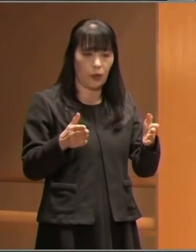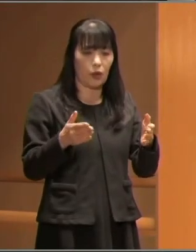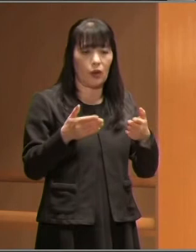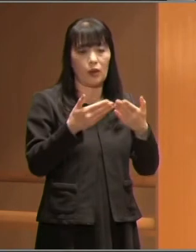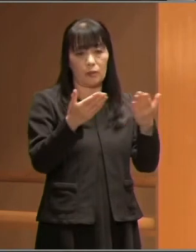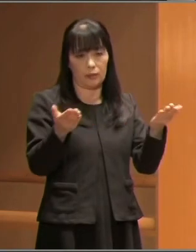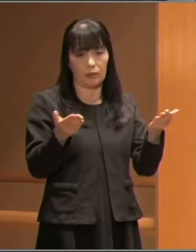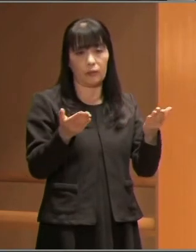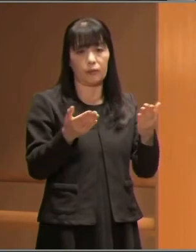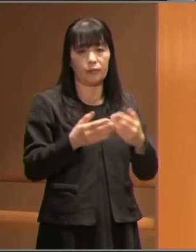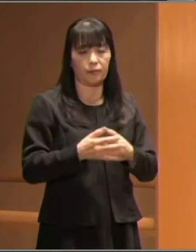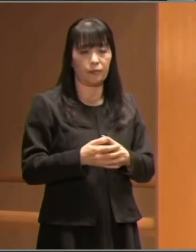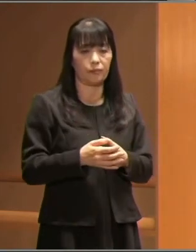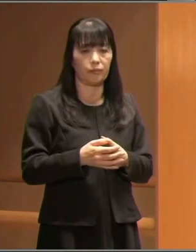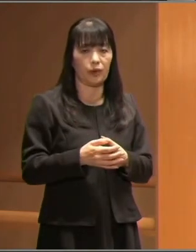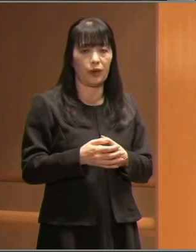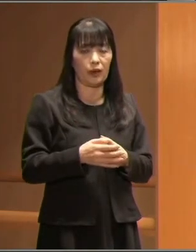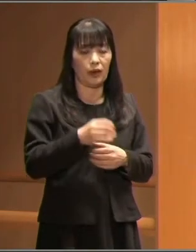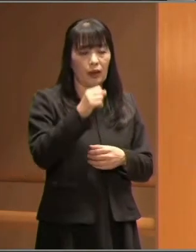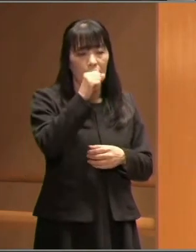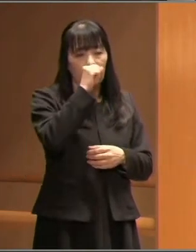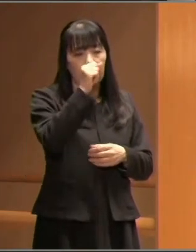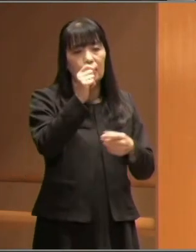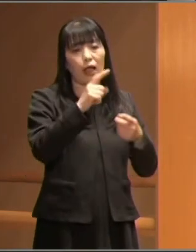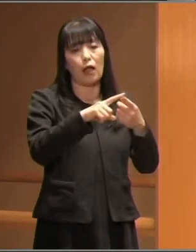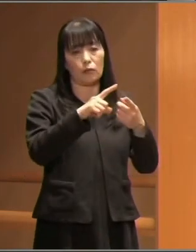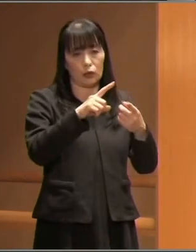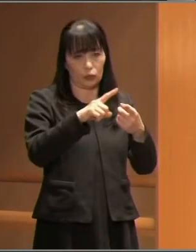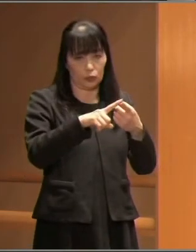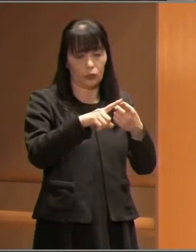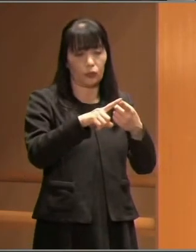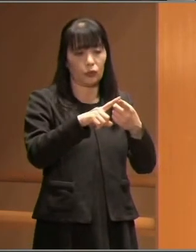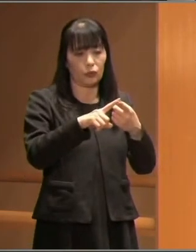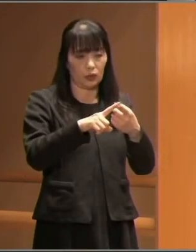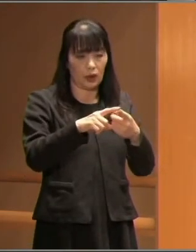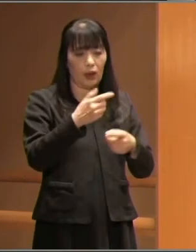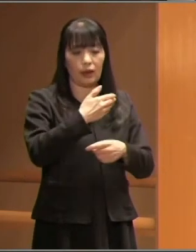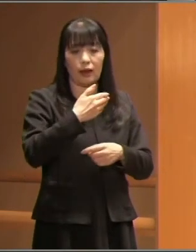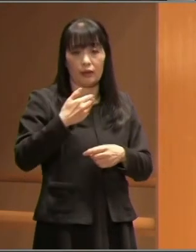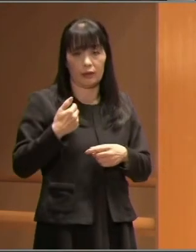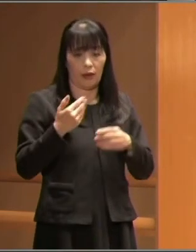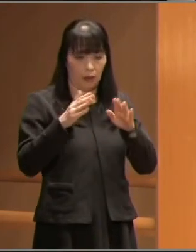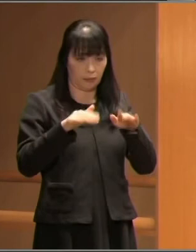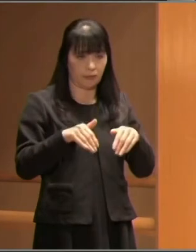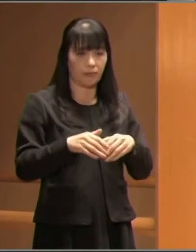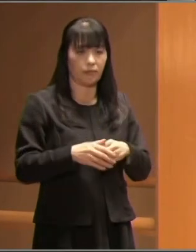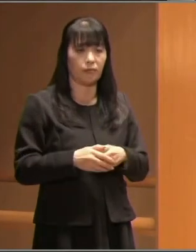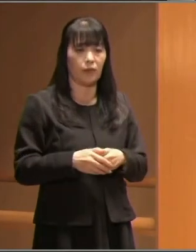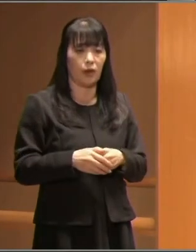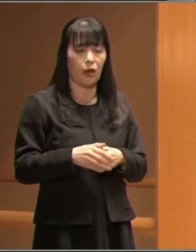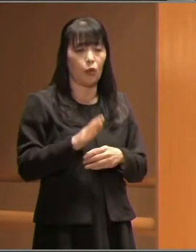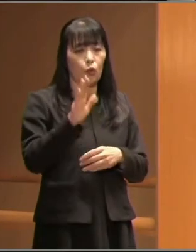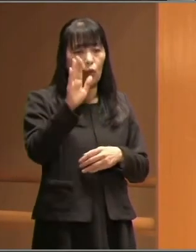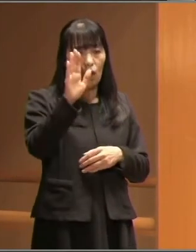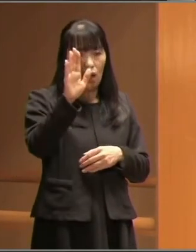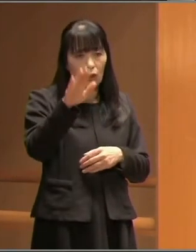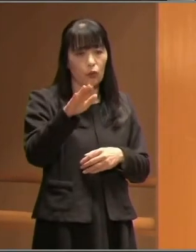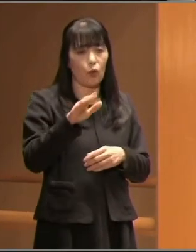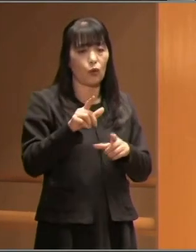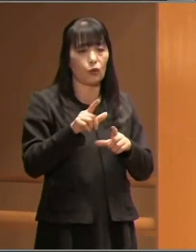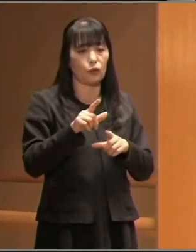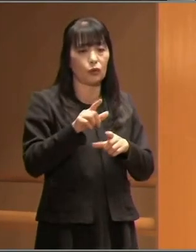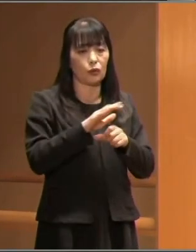Show. We had this display. At the very good timing, I think that we could do